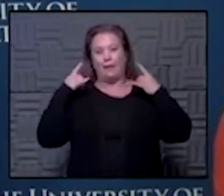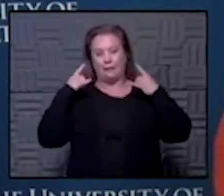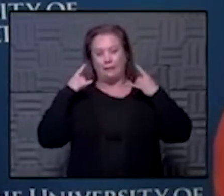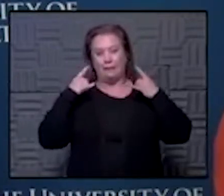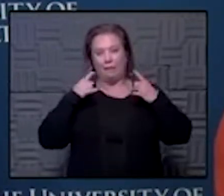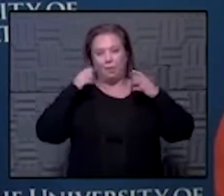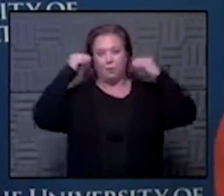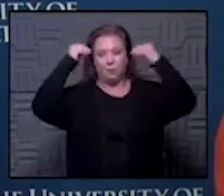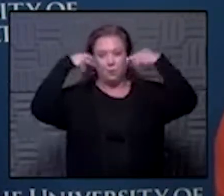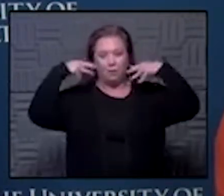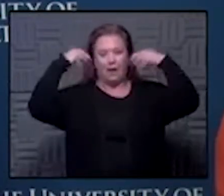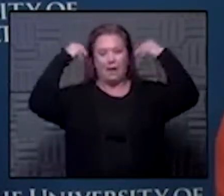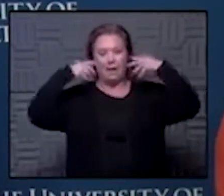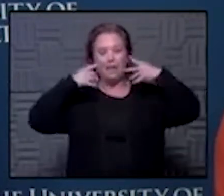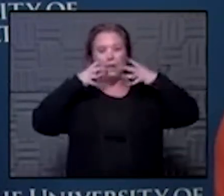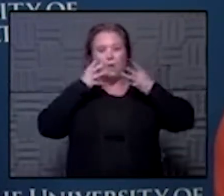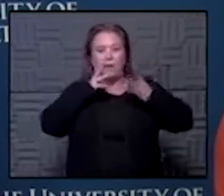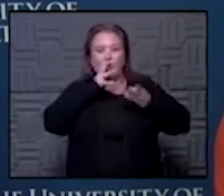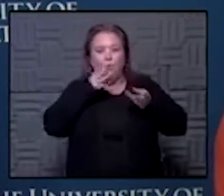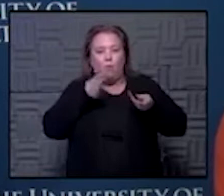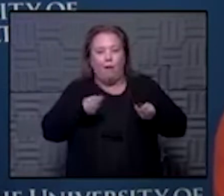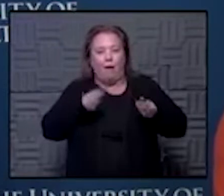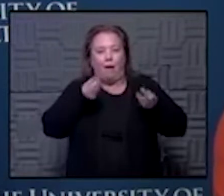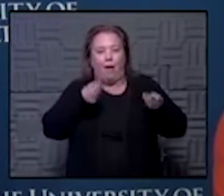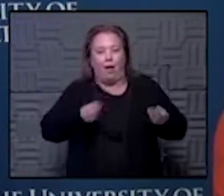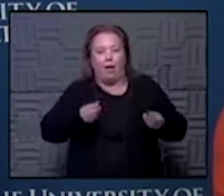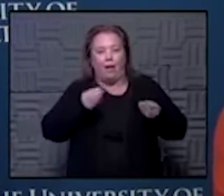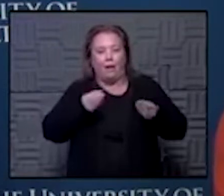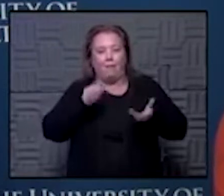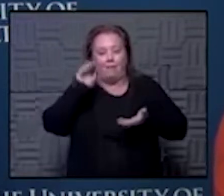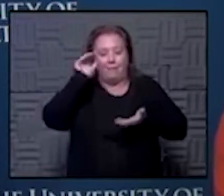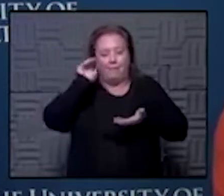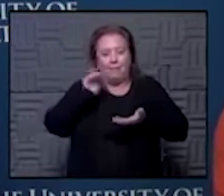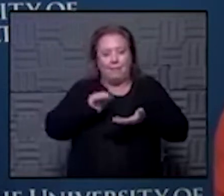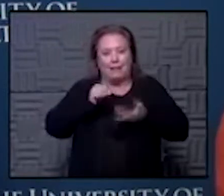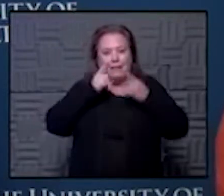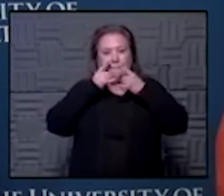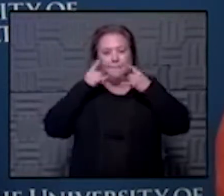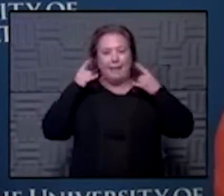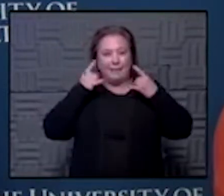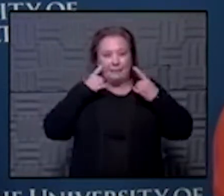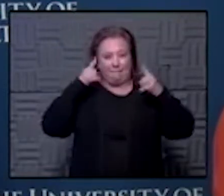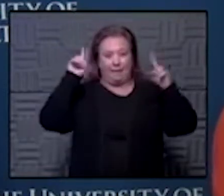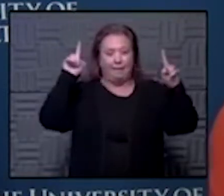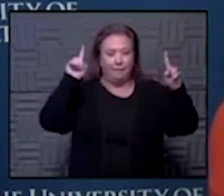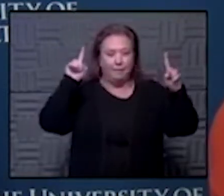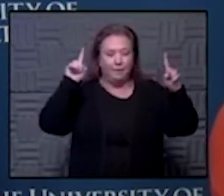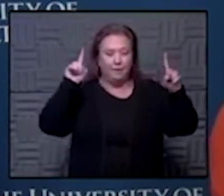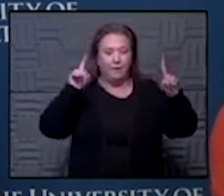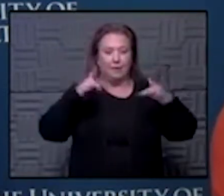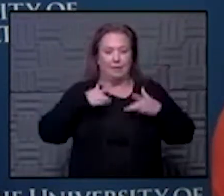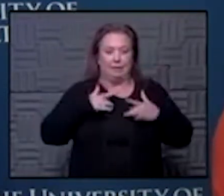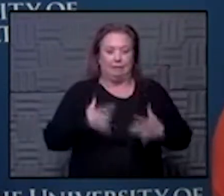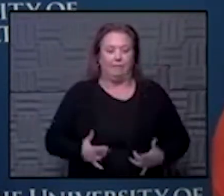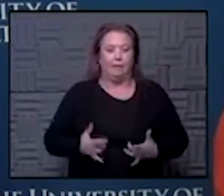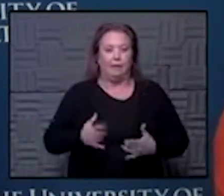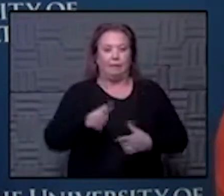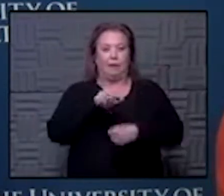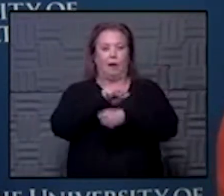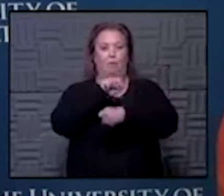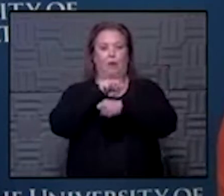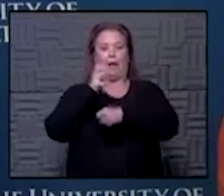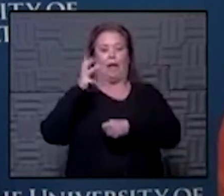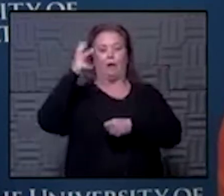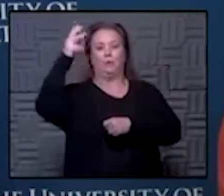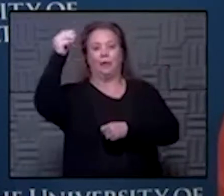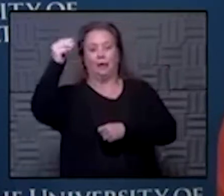you're sweating, it's going to get wet and it's going to make the mask less effective. So typically if I am working out outdoors